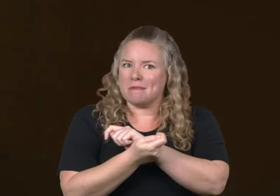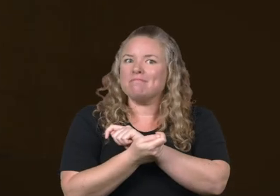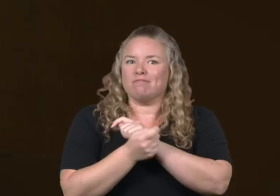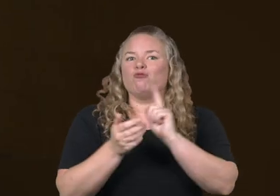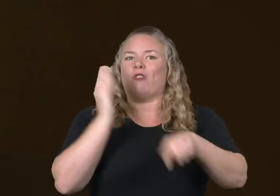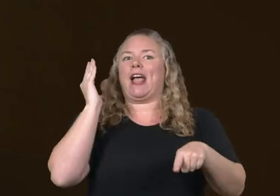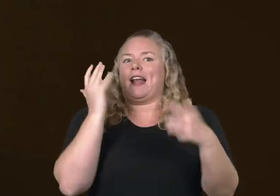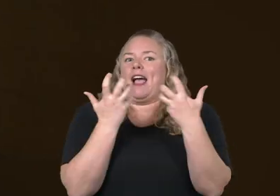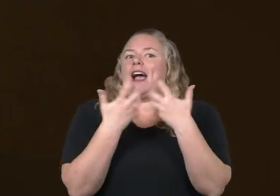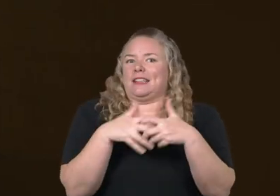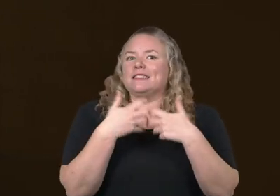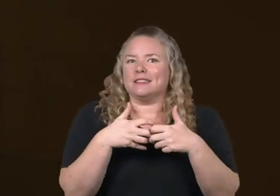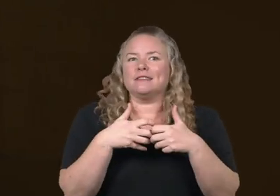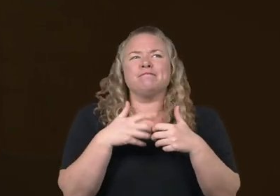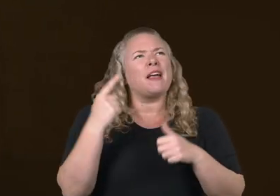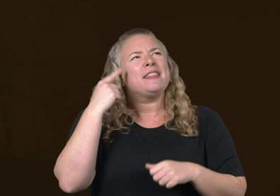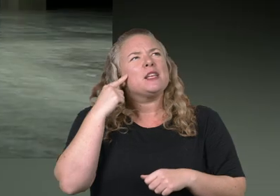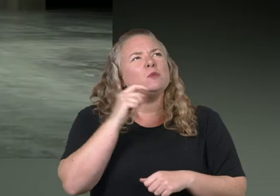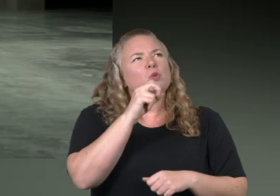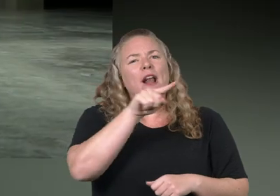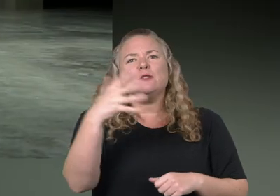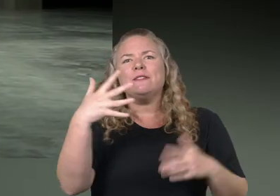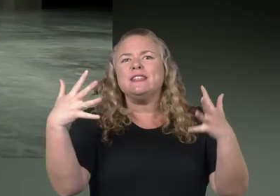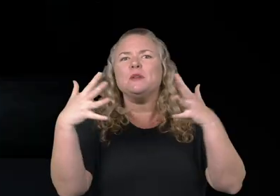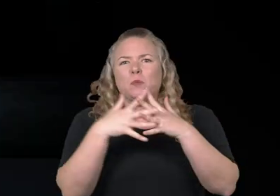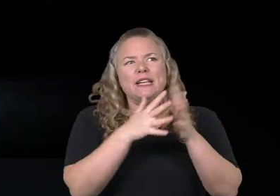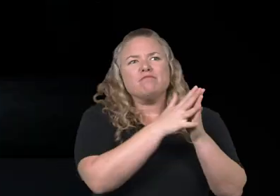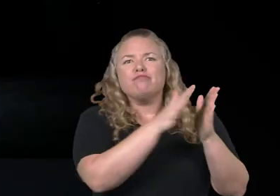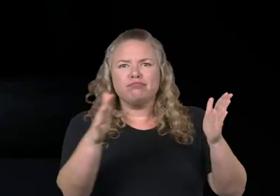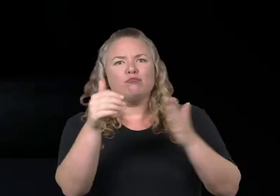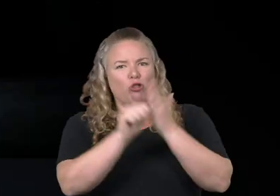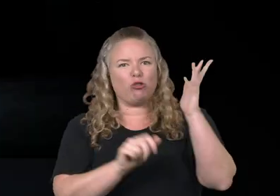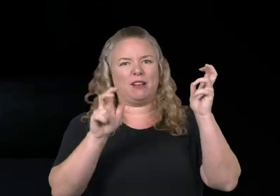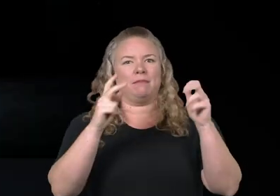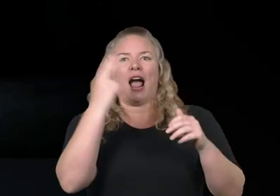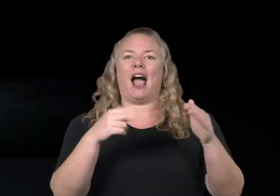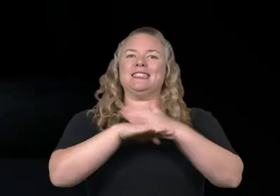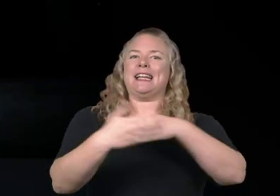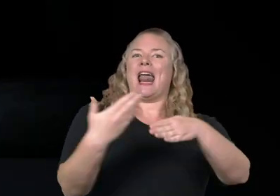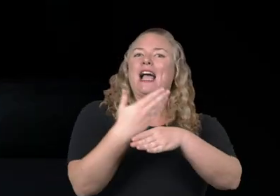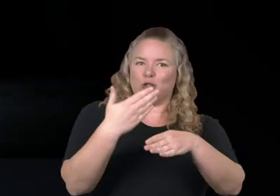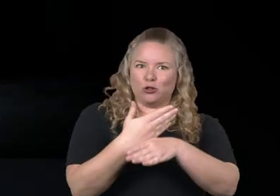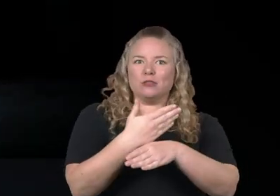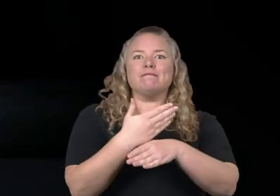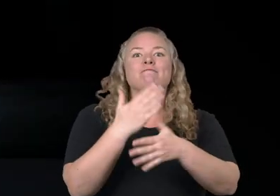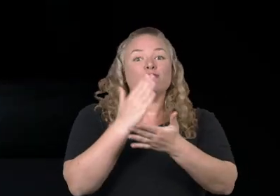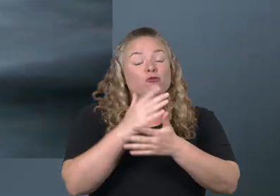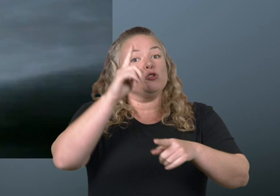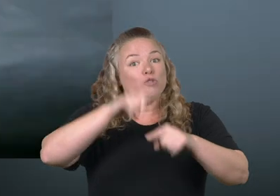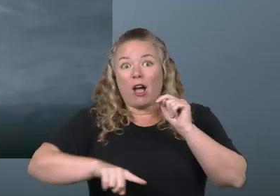2012 was an opportunity that Tate did take up. I think it was a 12 or 15 week program called Art in